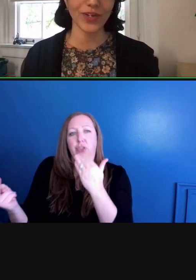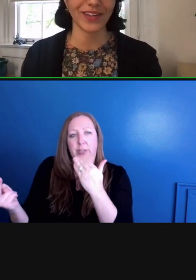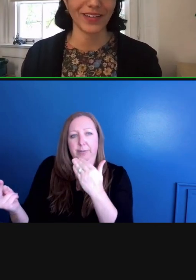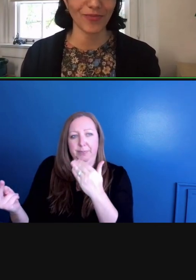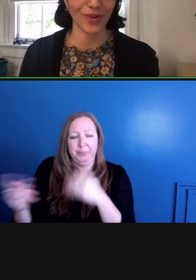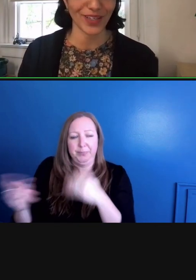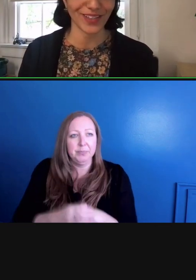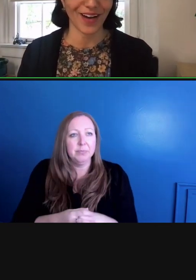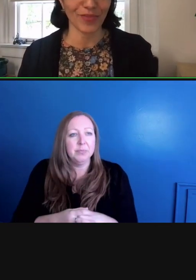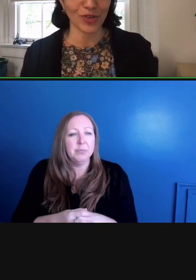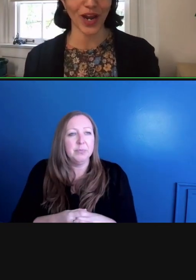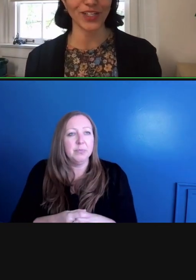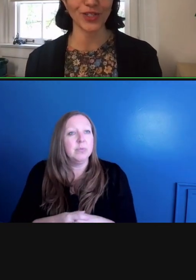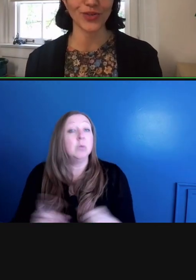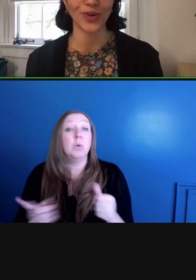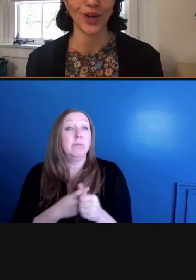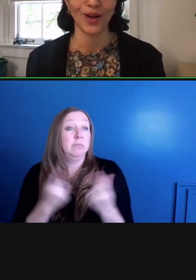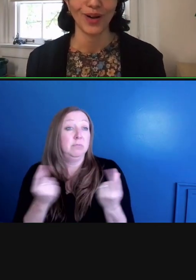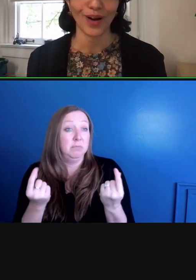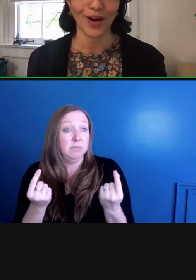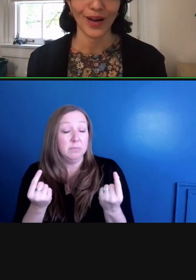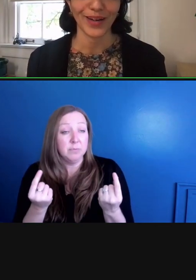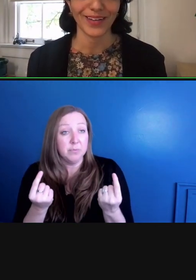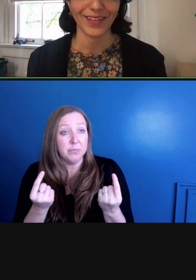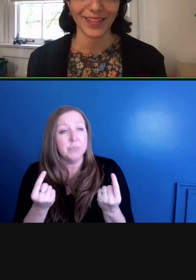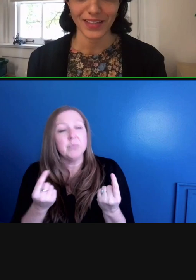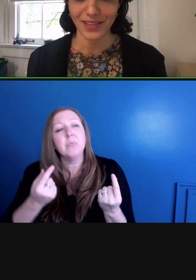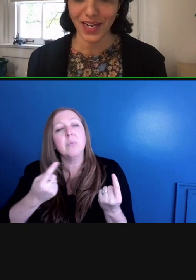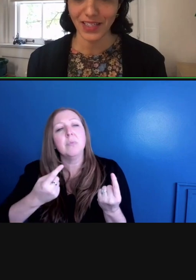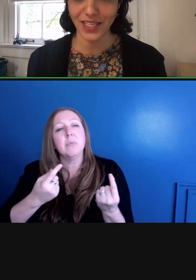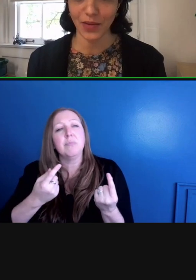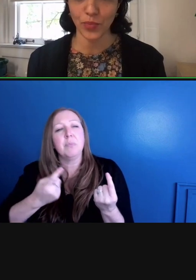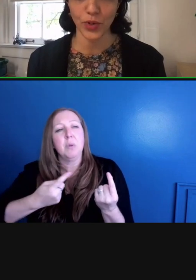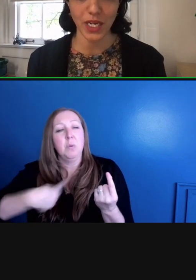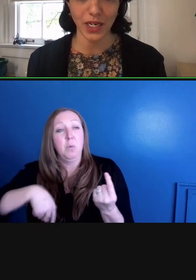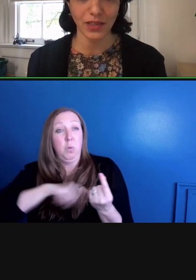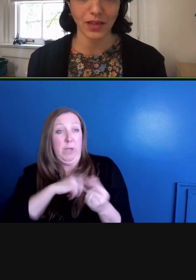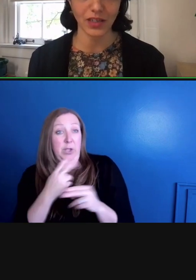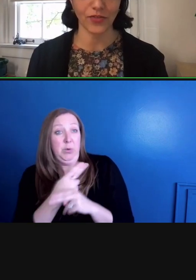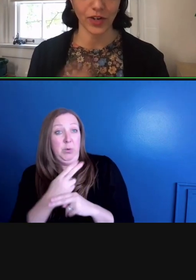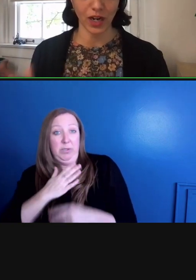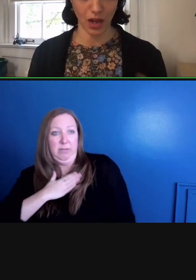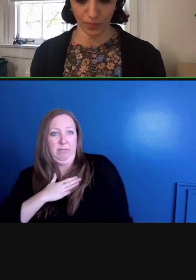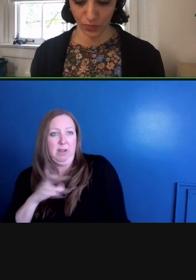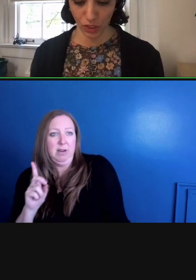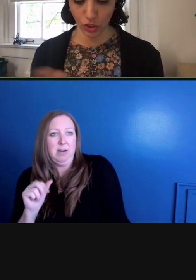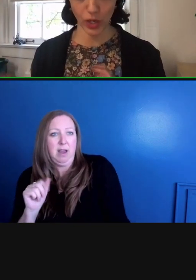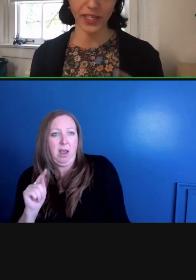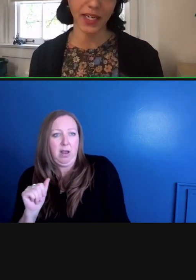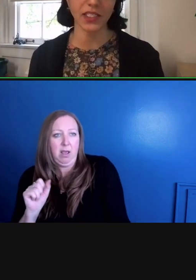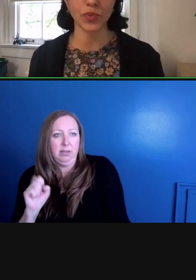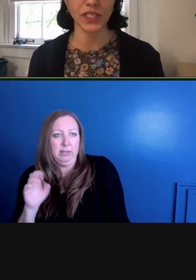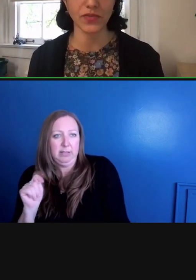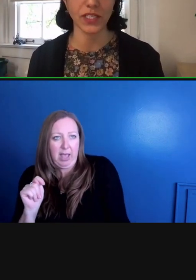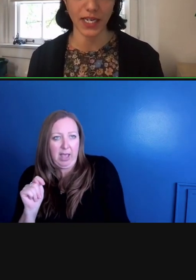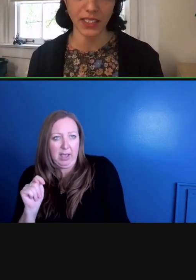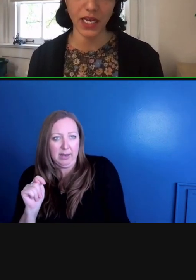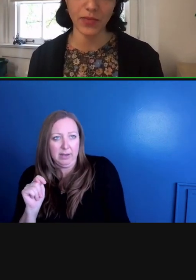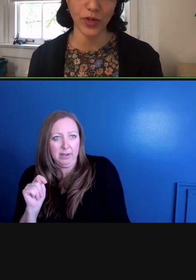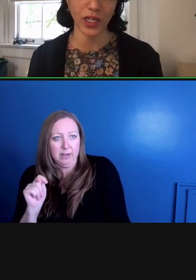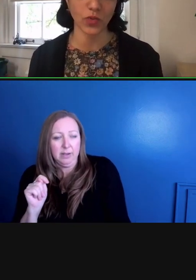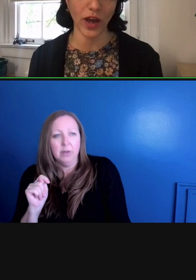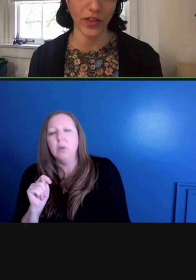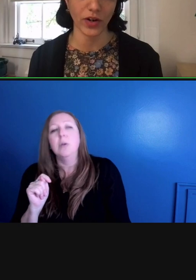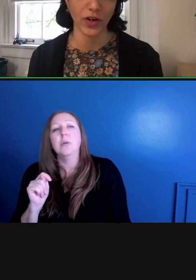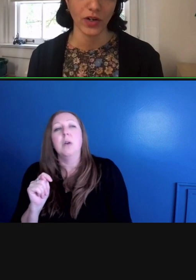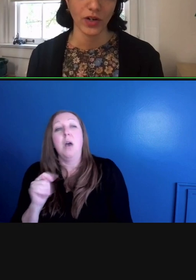so the first thing we did was try to, on this data set predict on different train test splits of the data